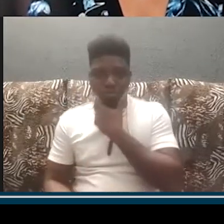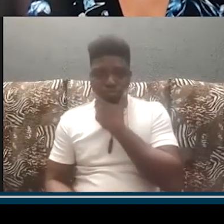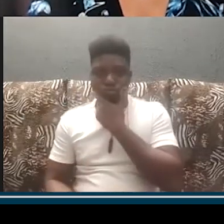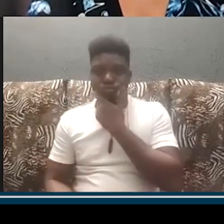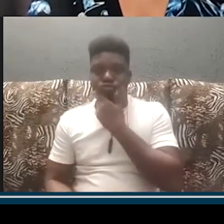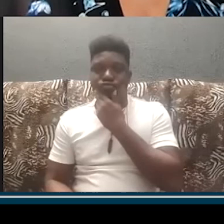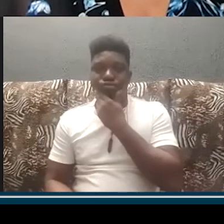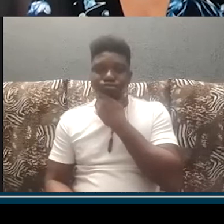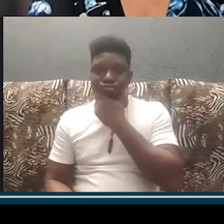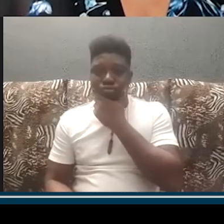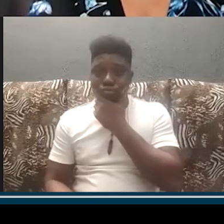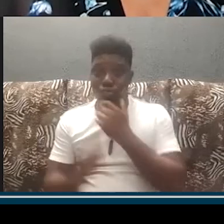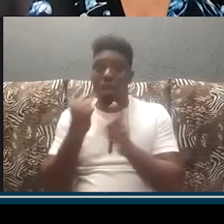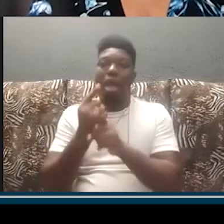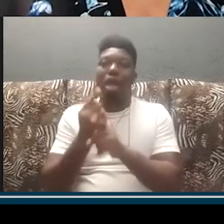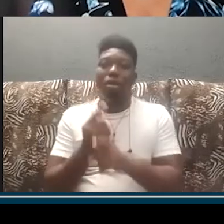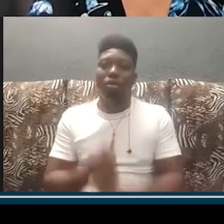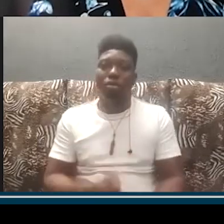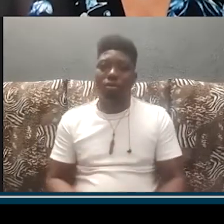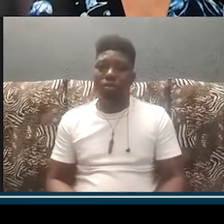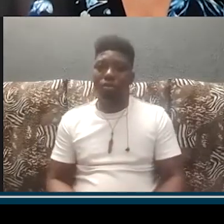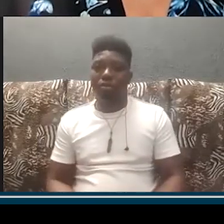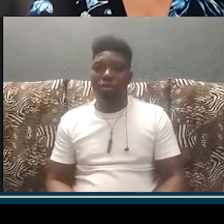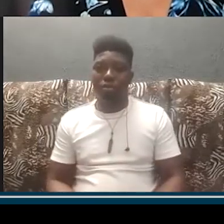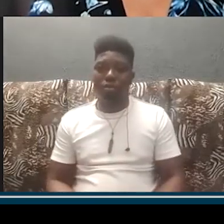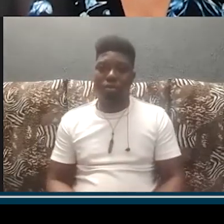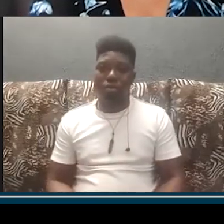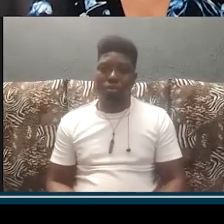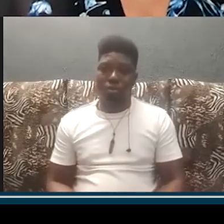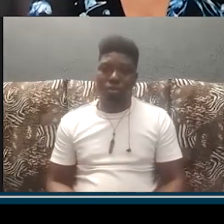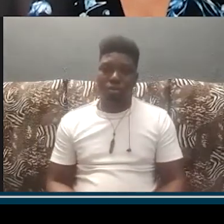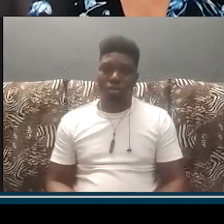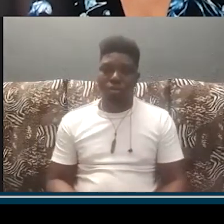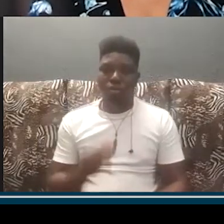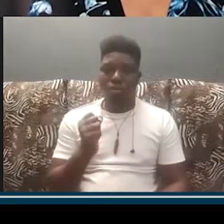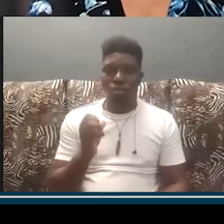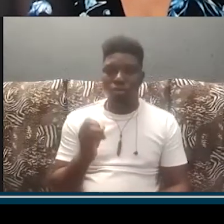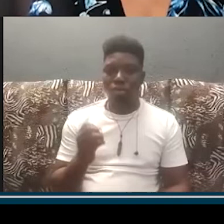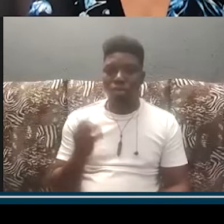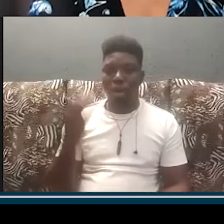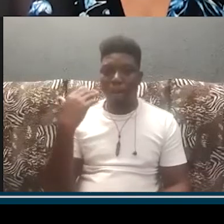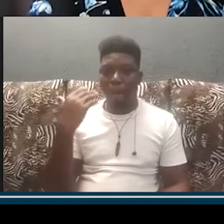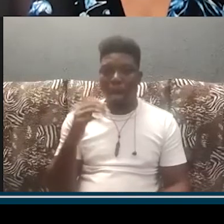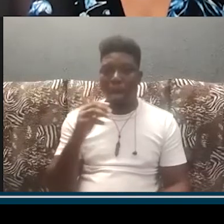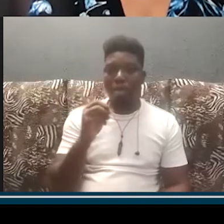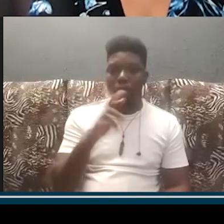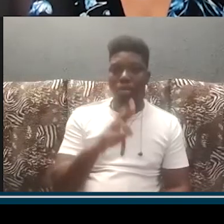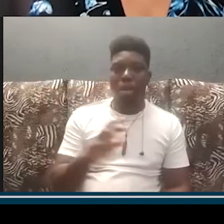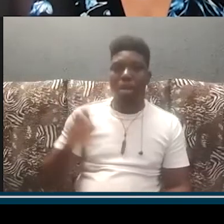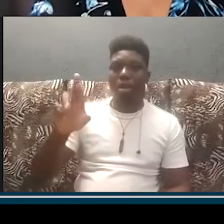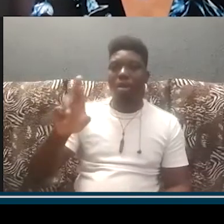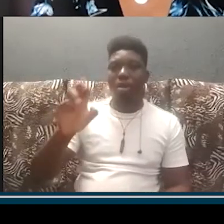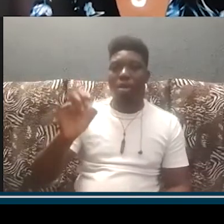right? So go far past what Mr. Rogers said of look for the helpers, look